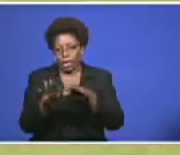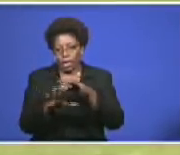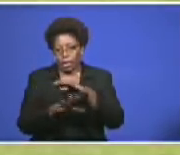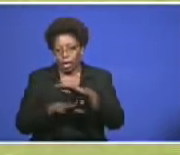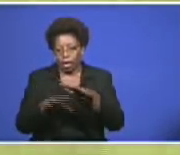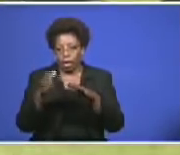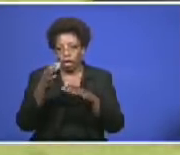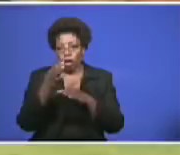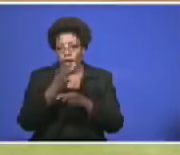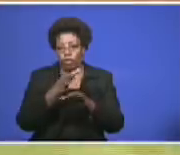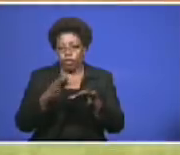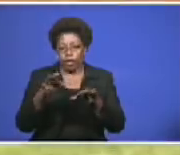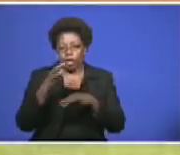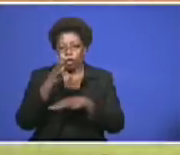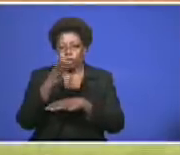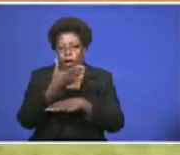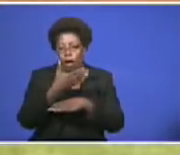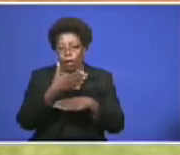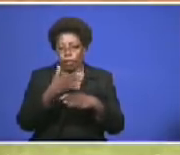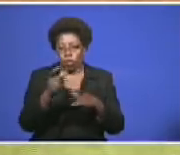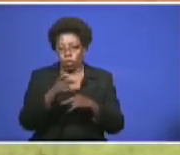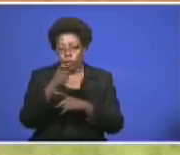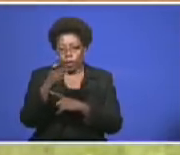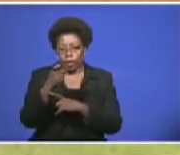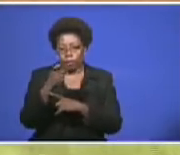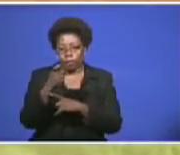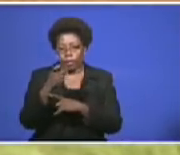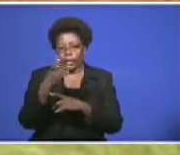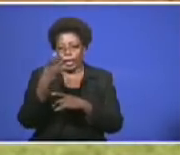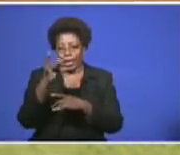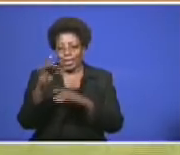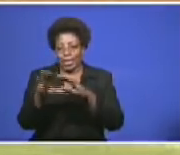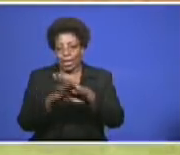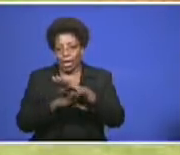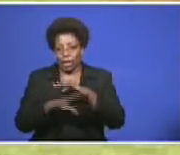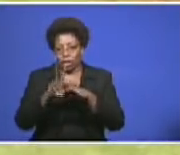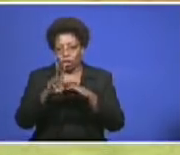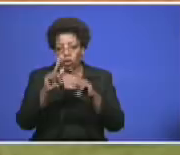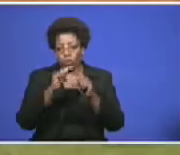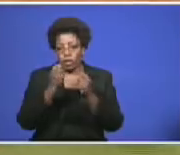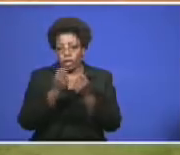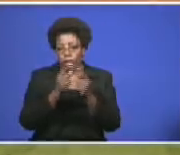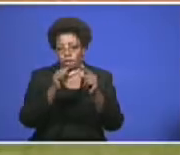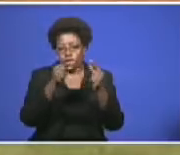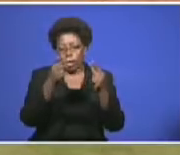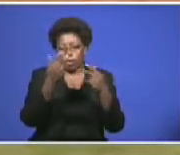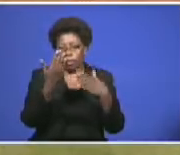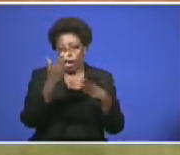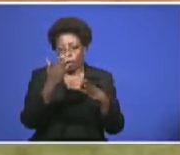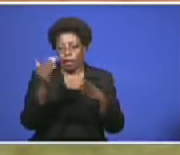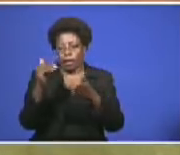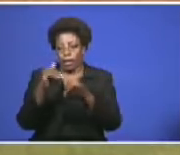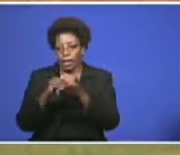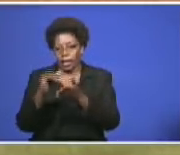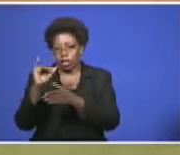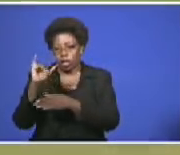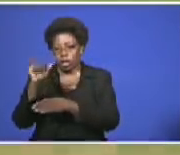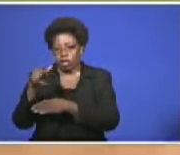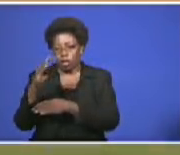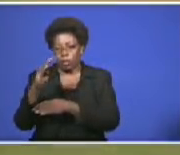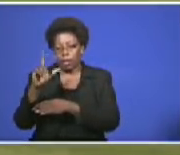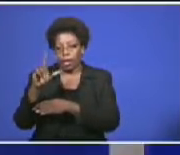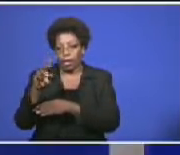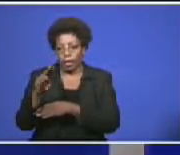beat out Grand Bahama with JBLN taking bronze. As for the 18-0, just two teams there, Grand Bahama winning over